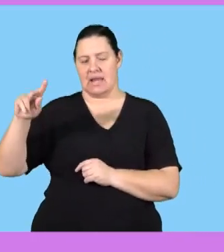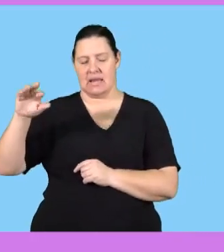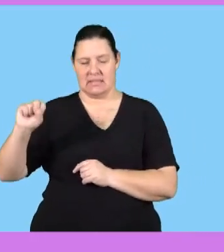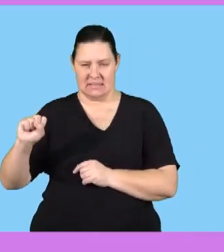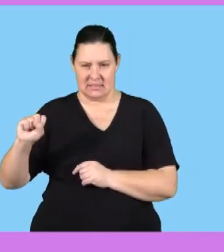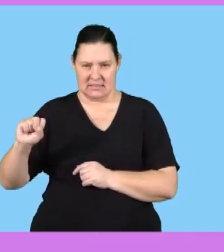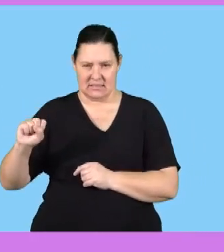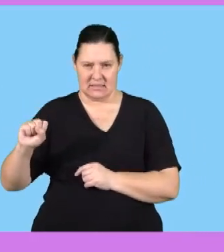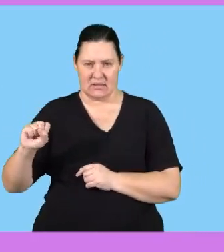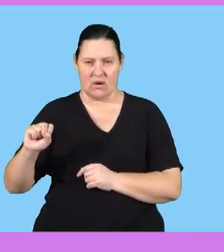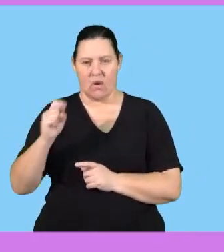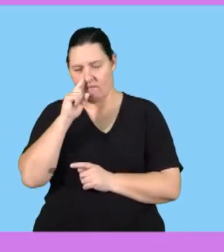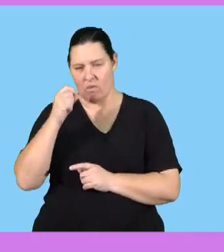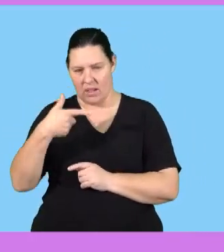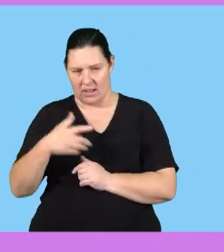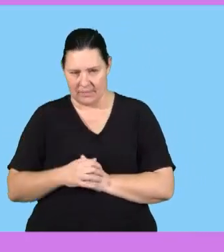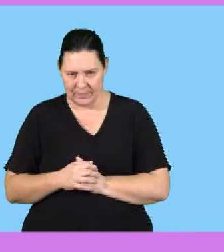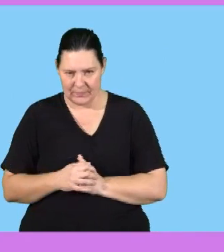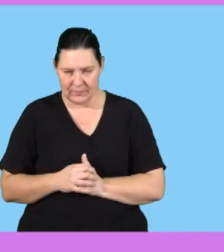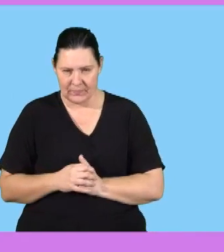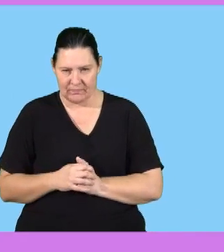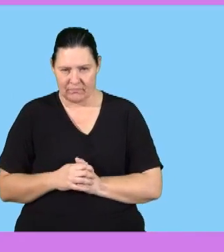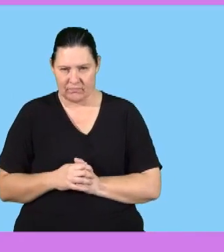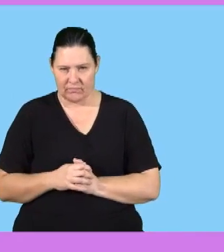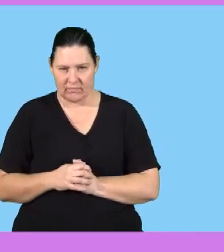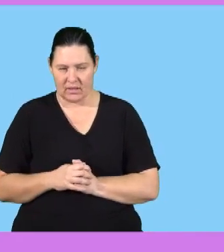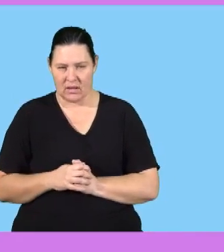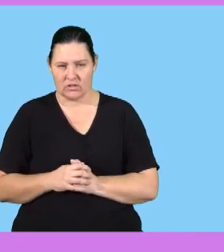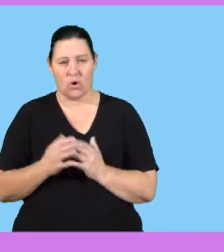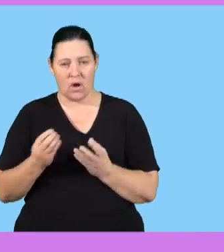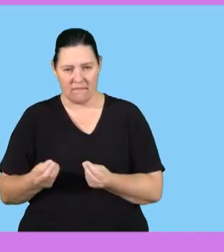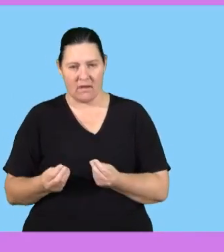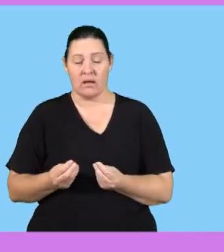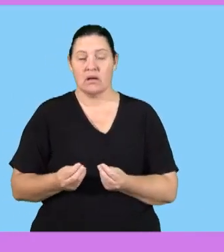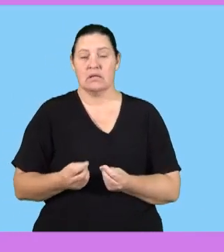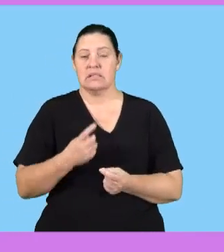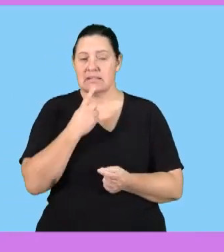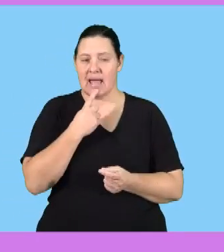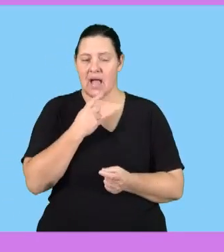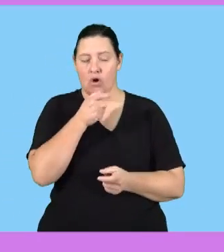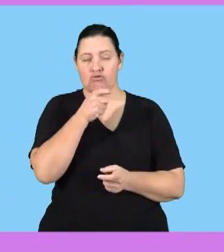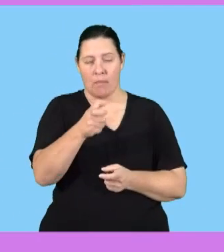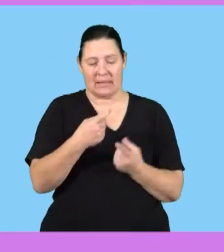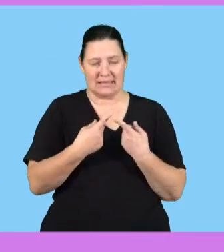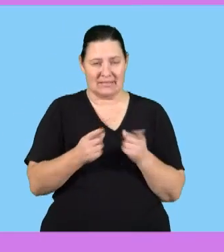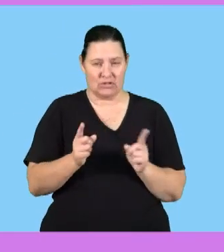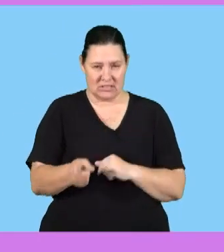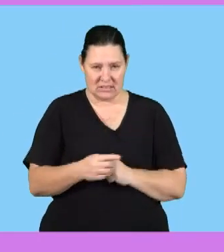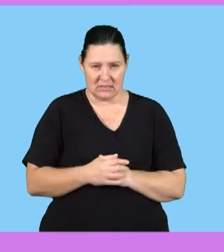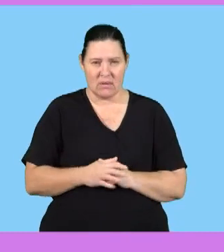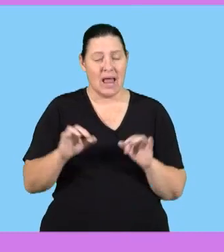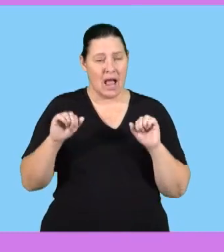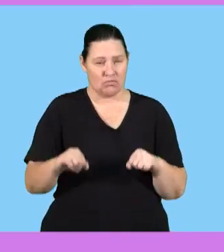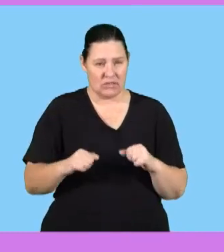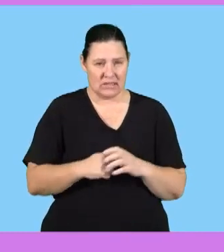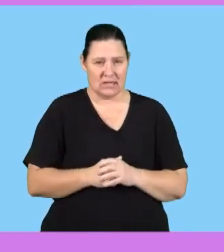of tons of crude oil. Now, the question also said we have to comment on the difference. So